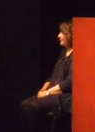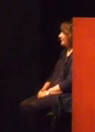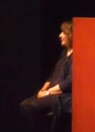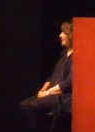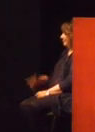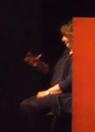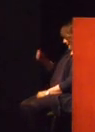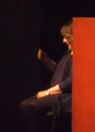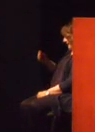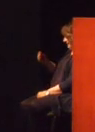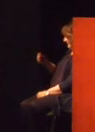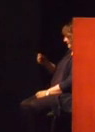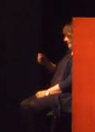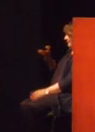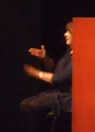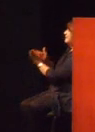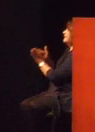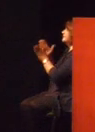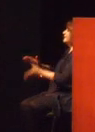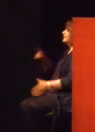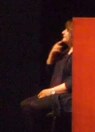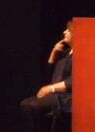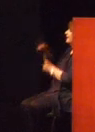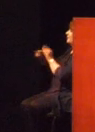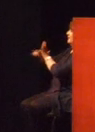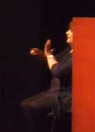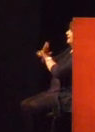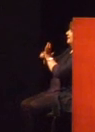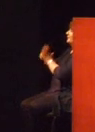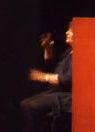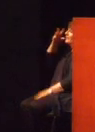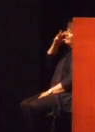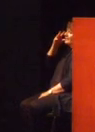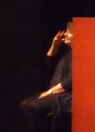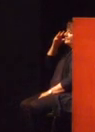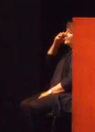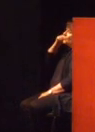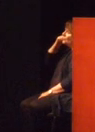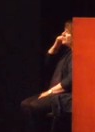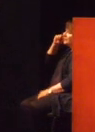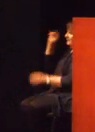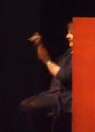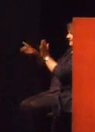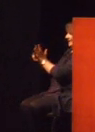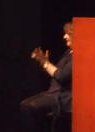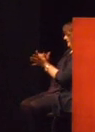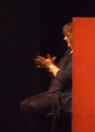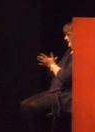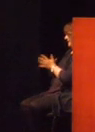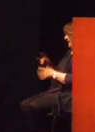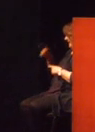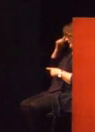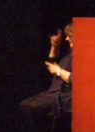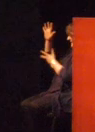And the thing that psychologists say about a negative racial identity is that it's necessarily